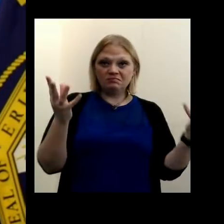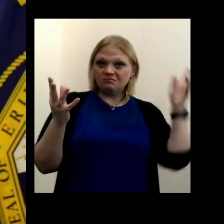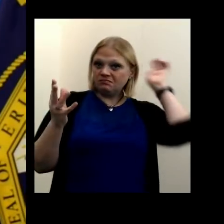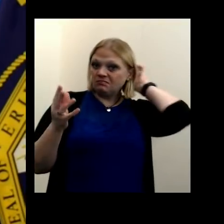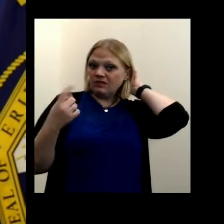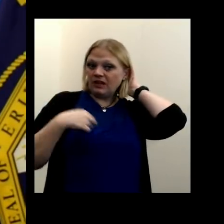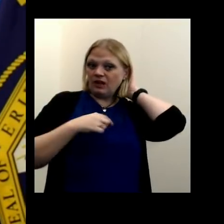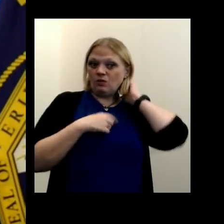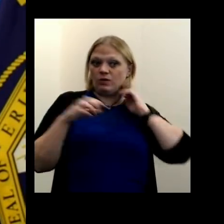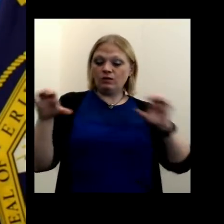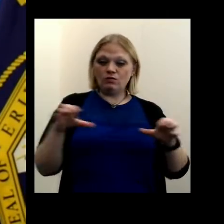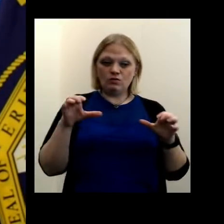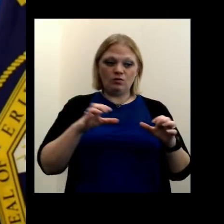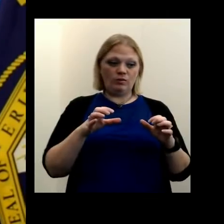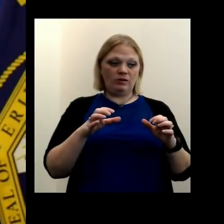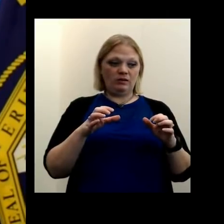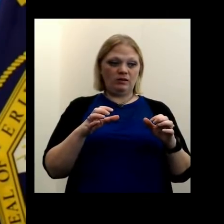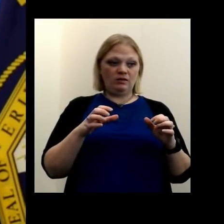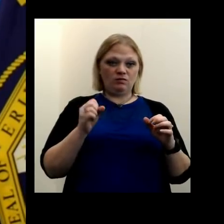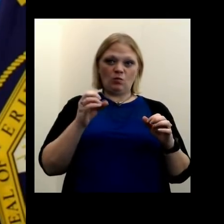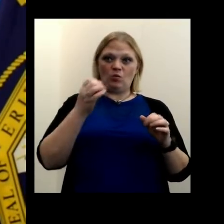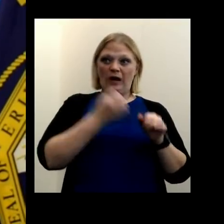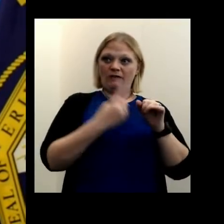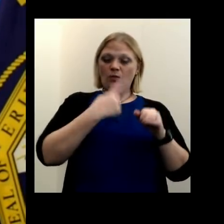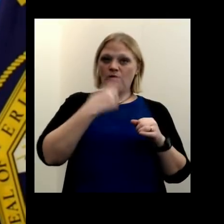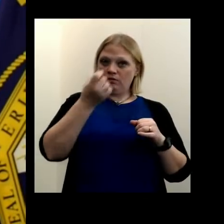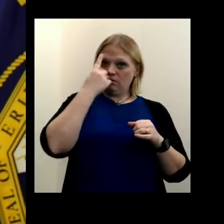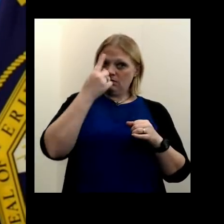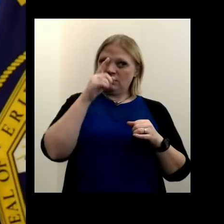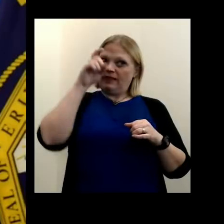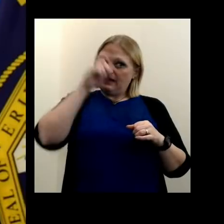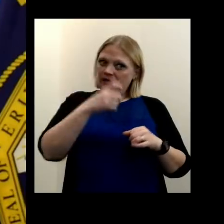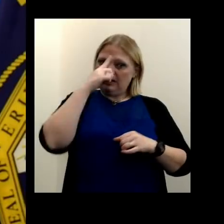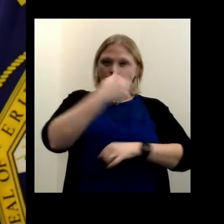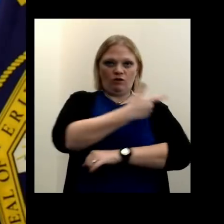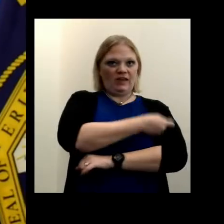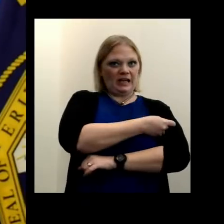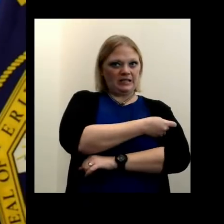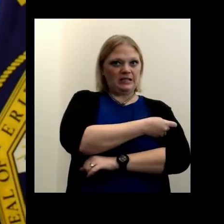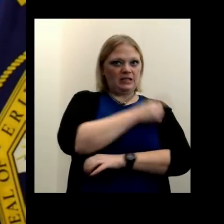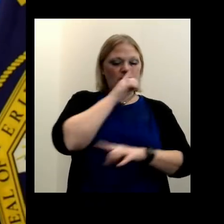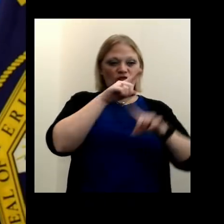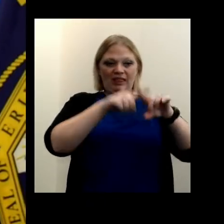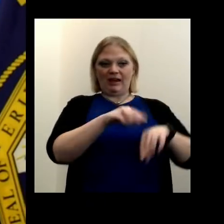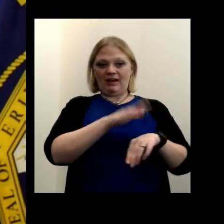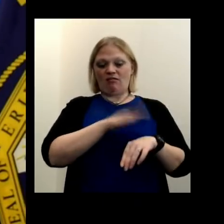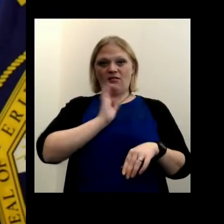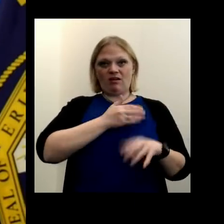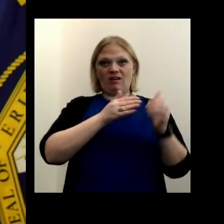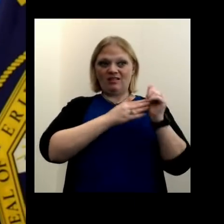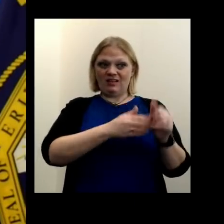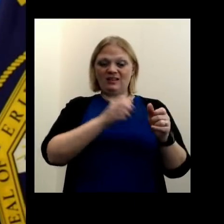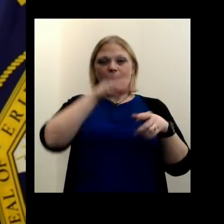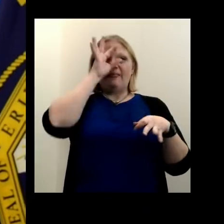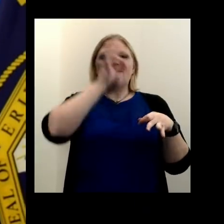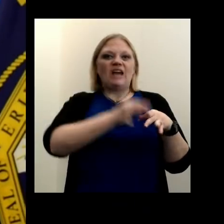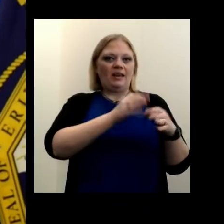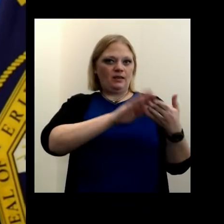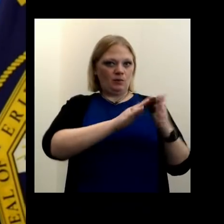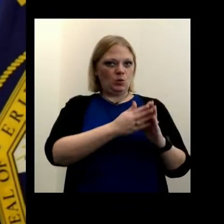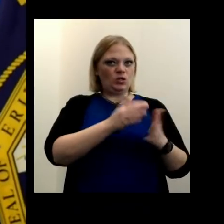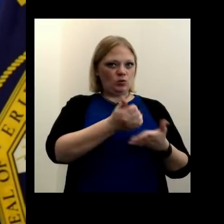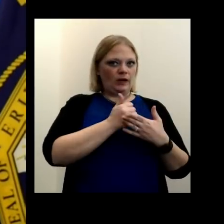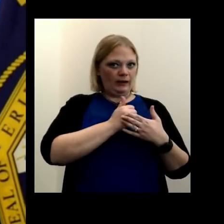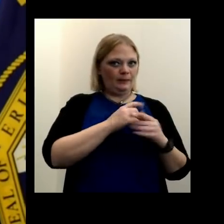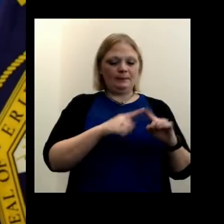are doing things such that everyone understands the need for vaccines. So we'll be relying on our leaders in the faith-based communities to help us out. But